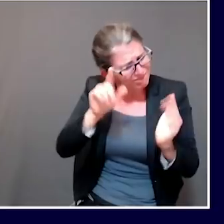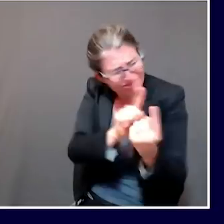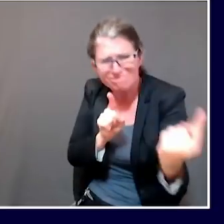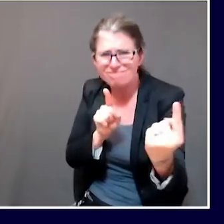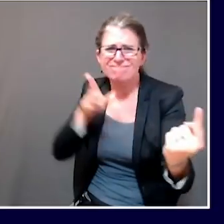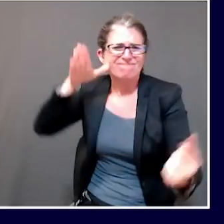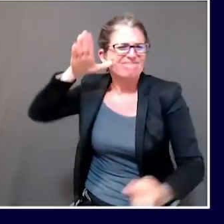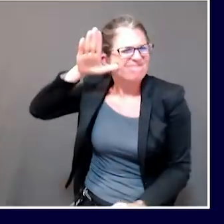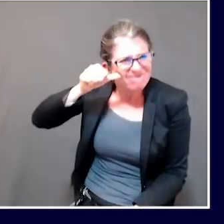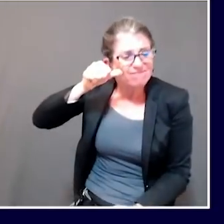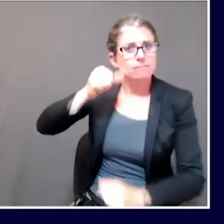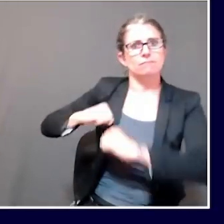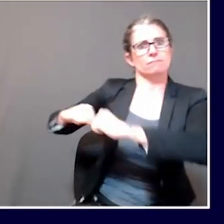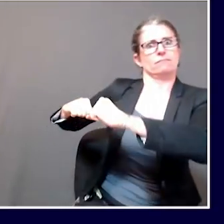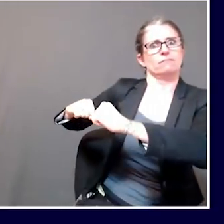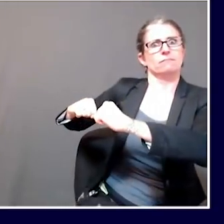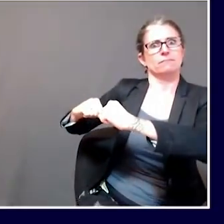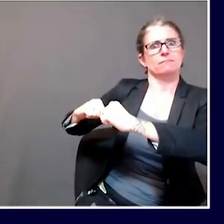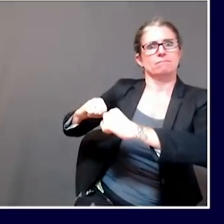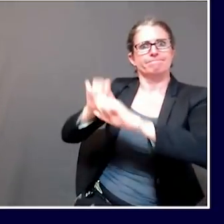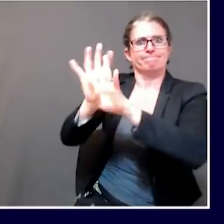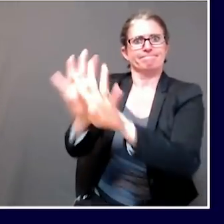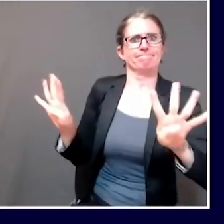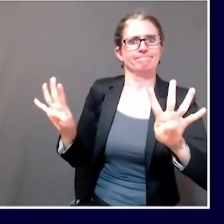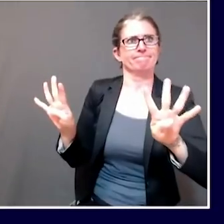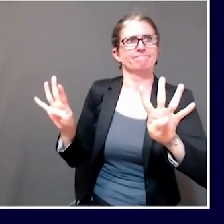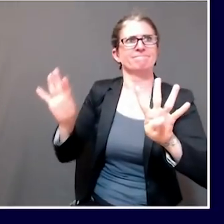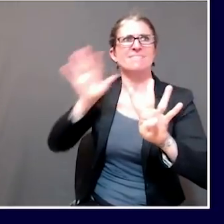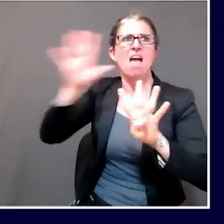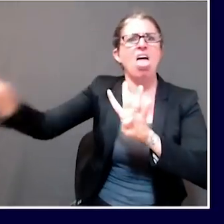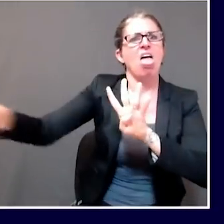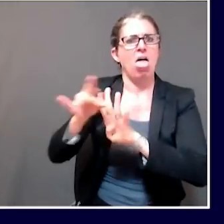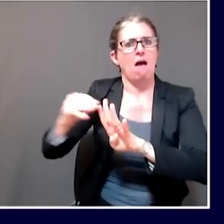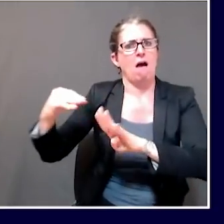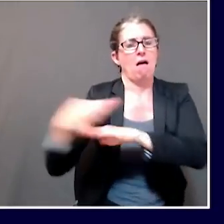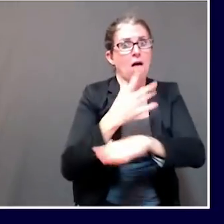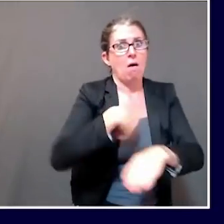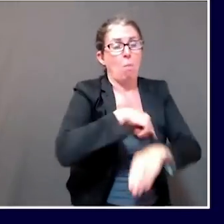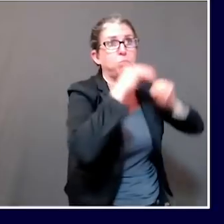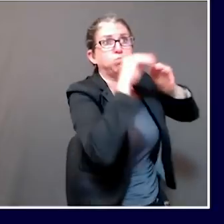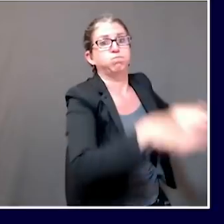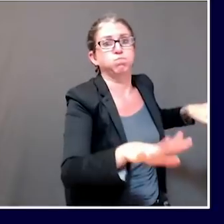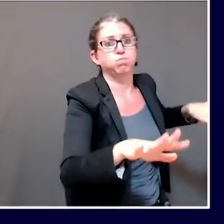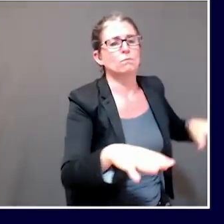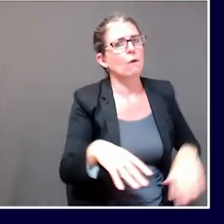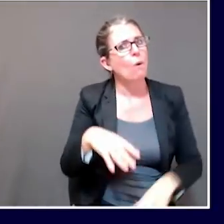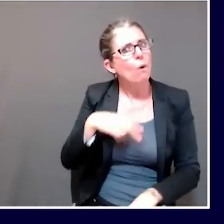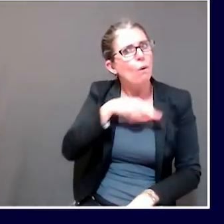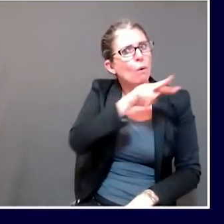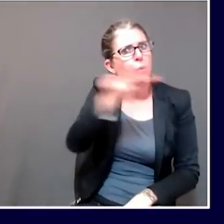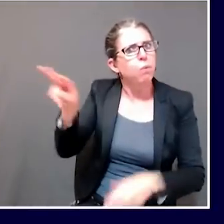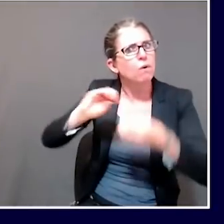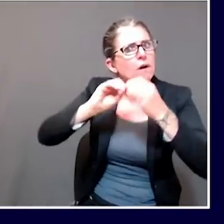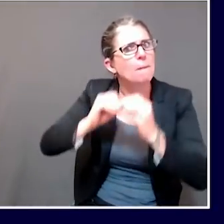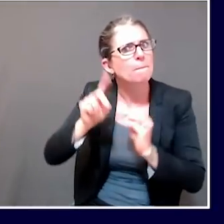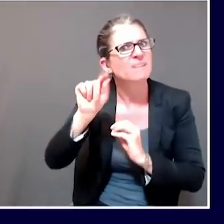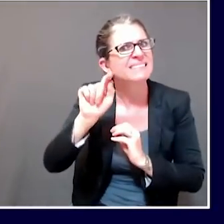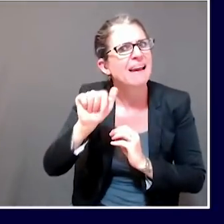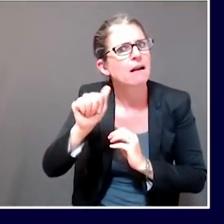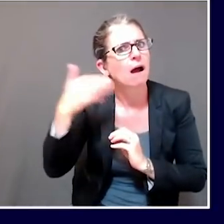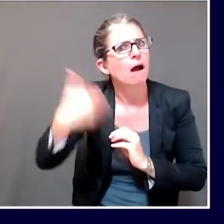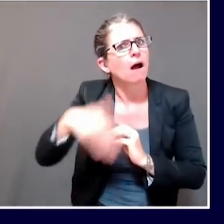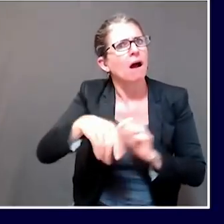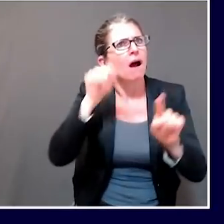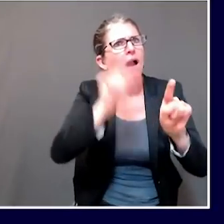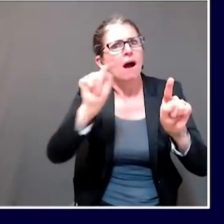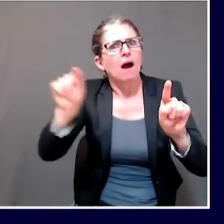us is that the two most effective ways to do that, that are within everyone's reach, are wearing a face